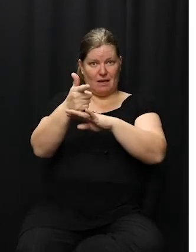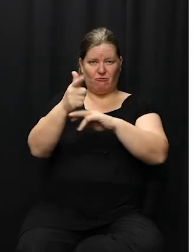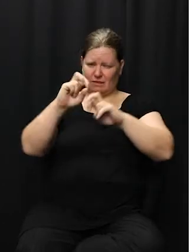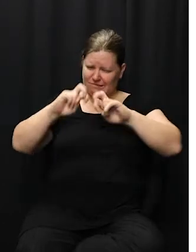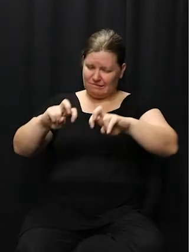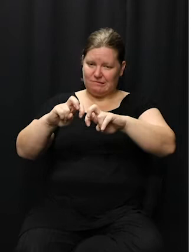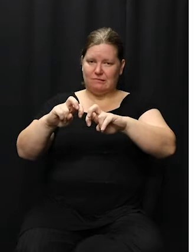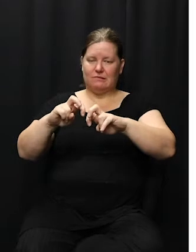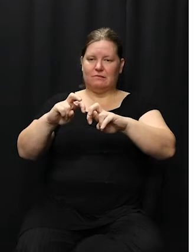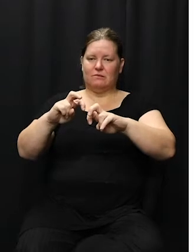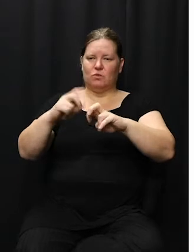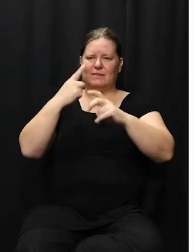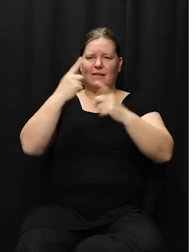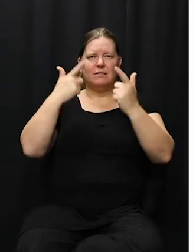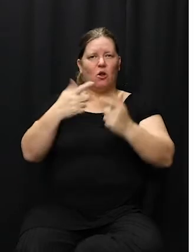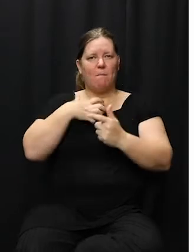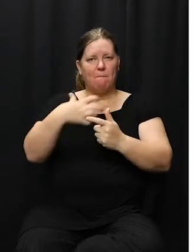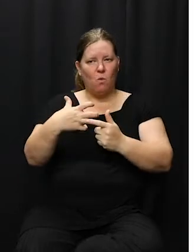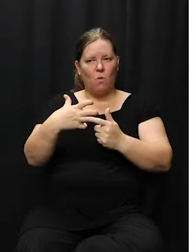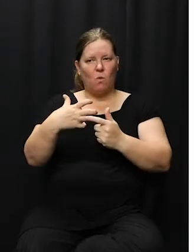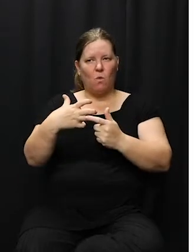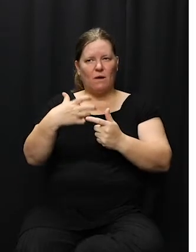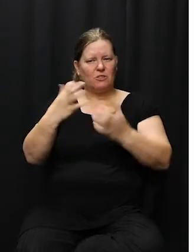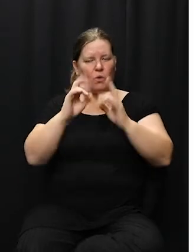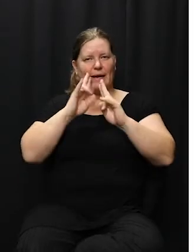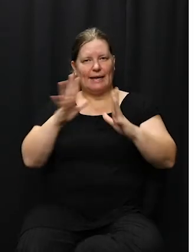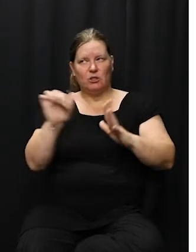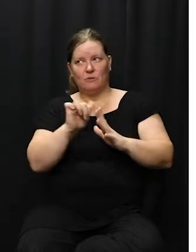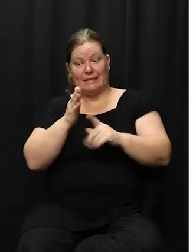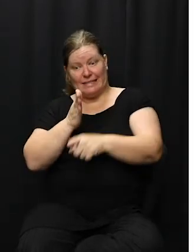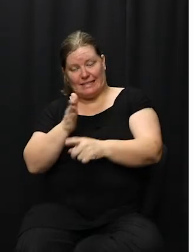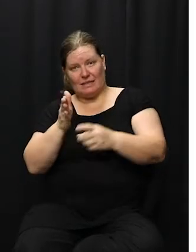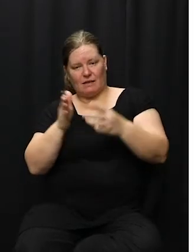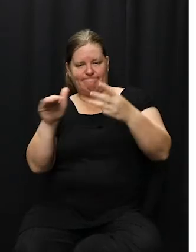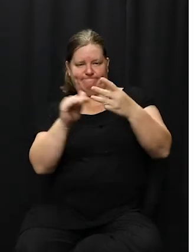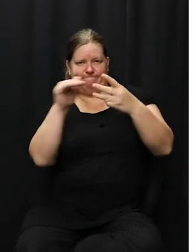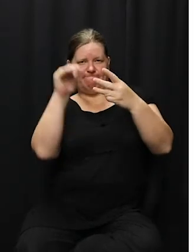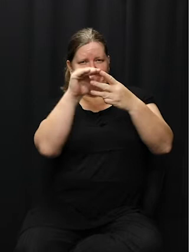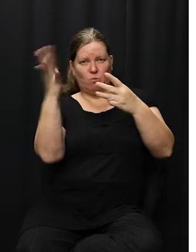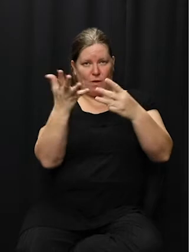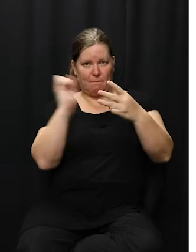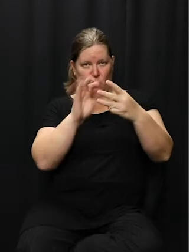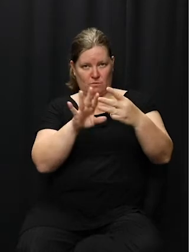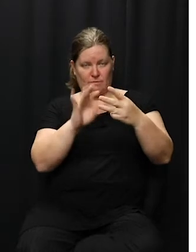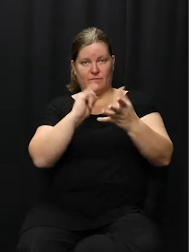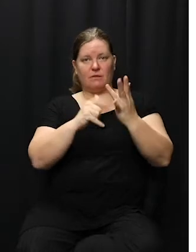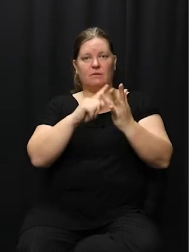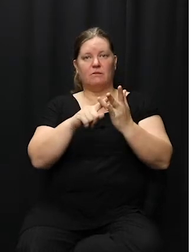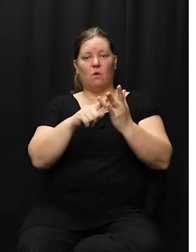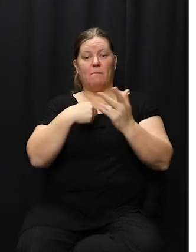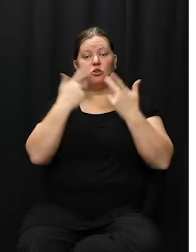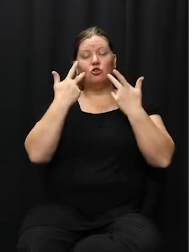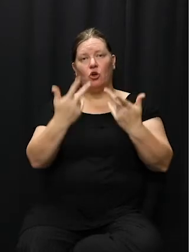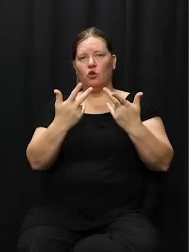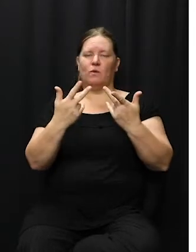you'll see that there's a lot more happening, and it's not clear, should it fit into that slot or that slot? Where would you put it? And so I'm going to show you like a